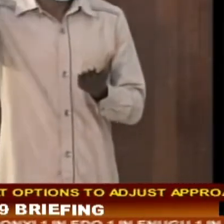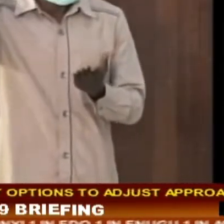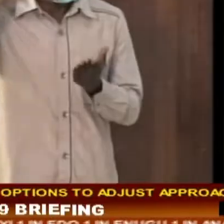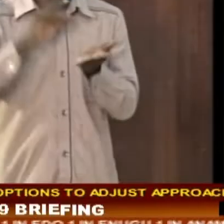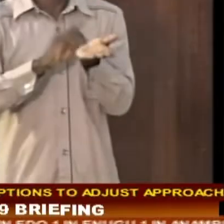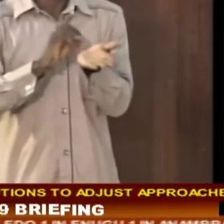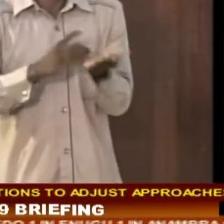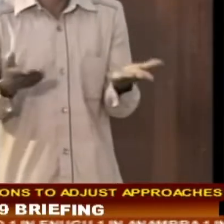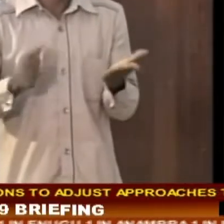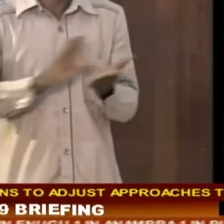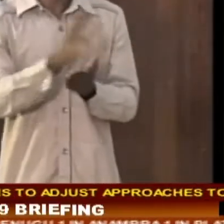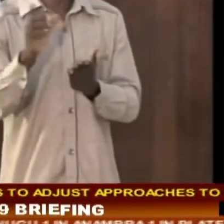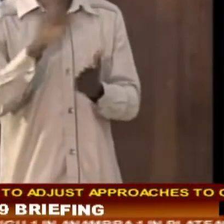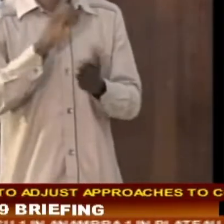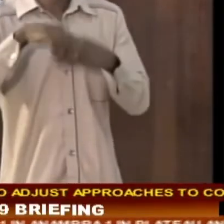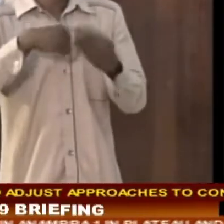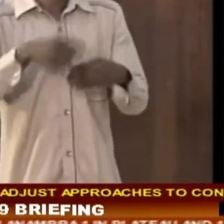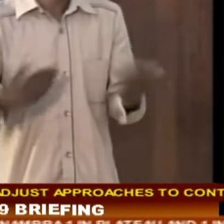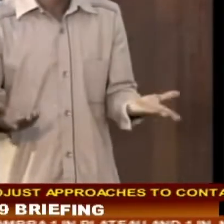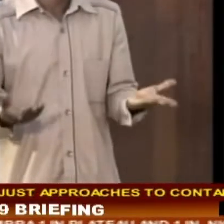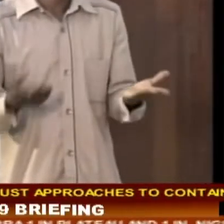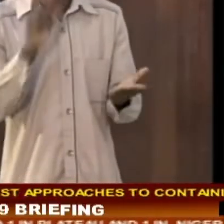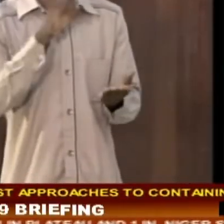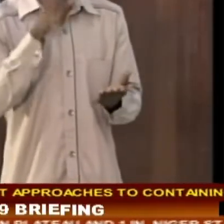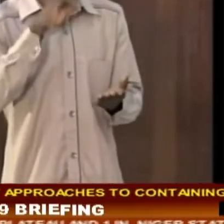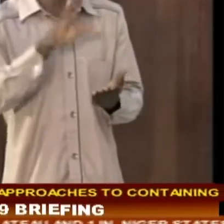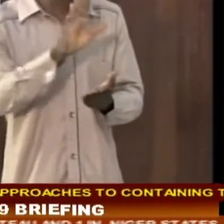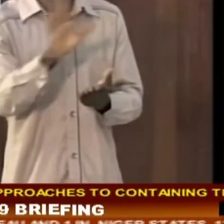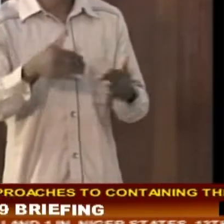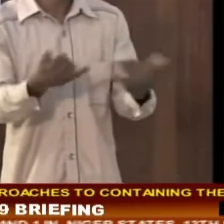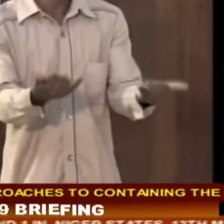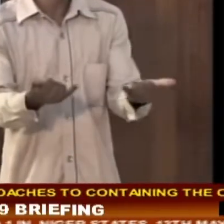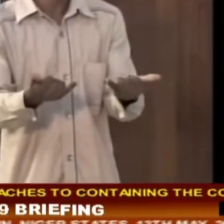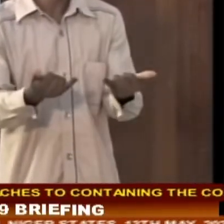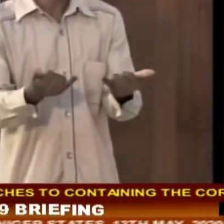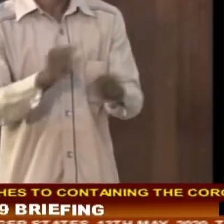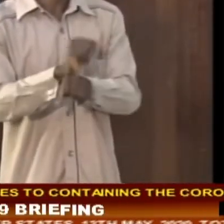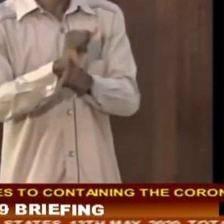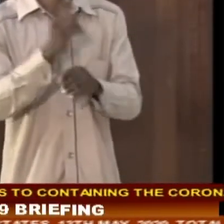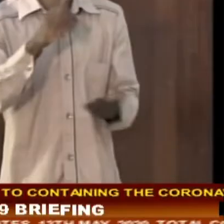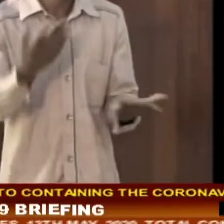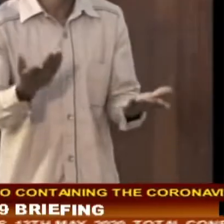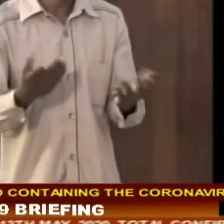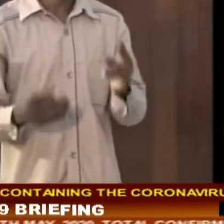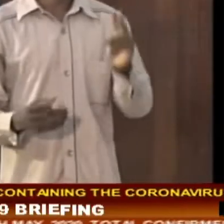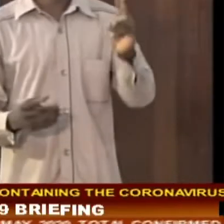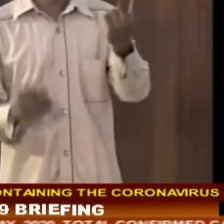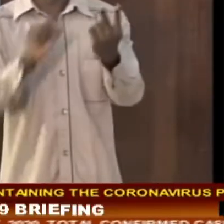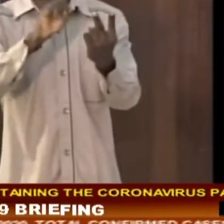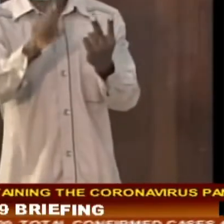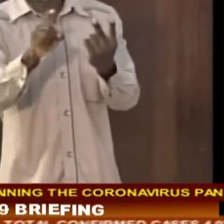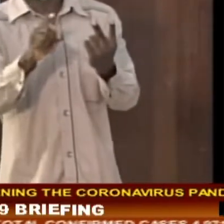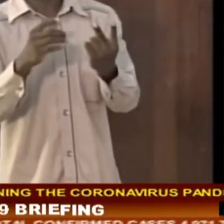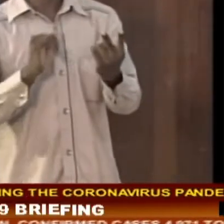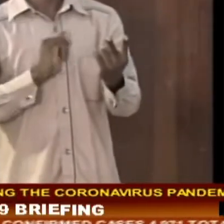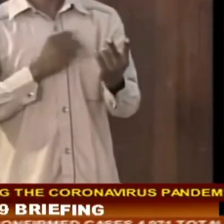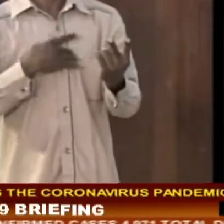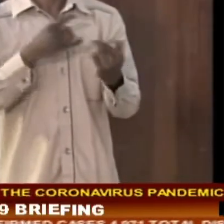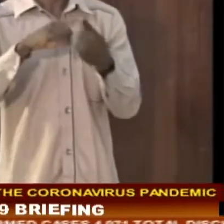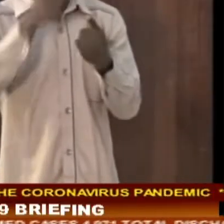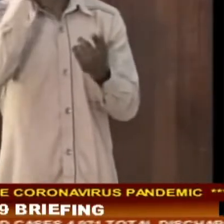yes um like to know where they are now where are they operating from the second question has to do with uh i' like to know